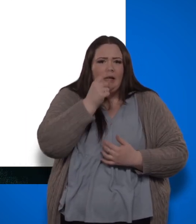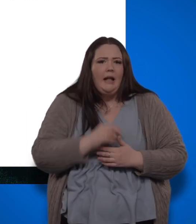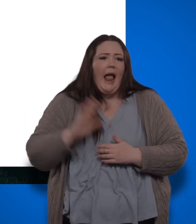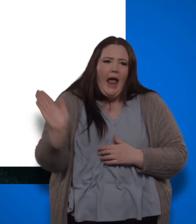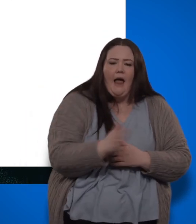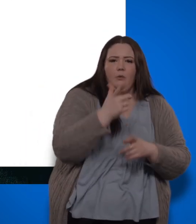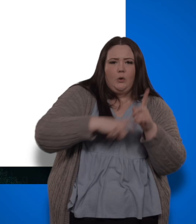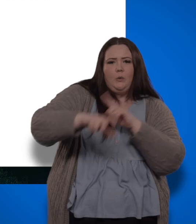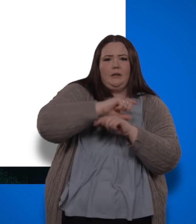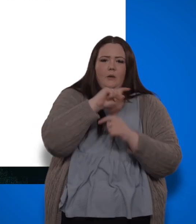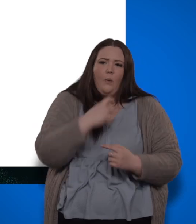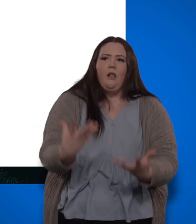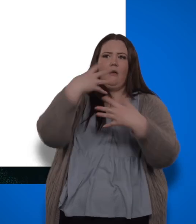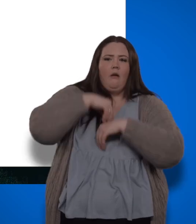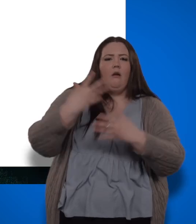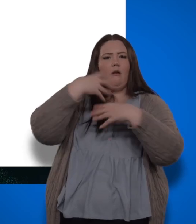want it or not.